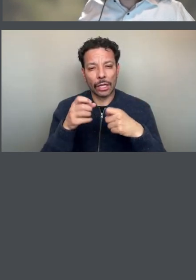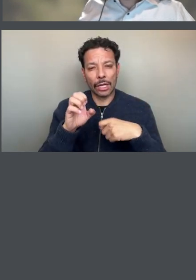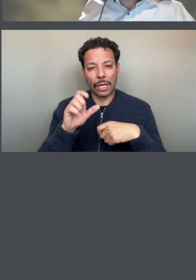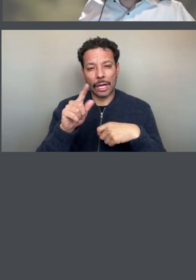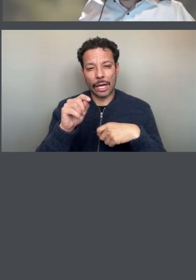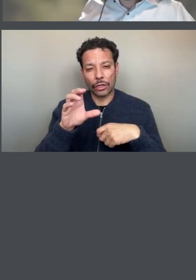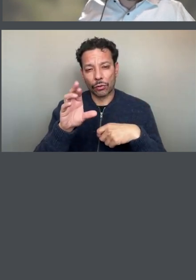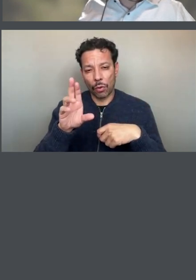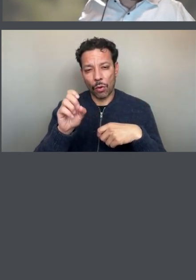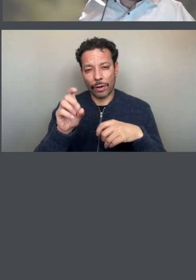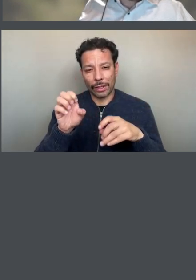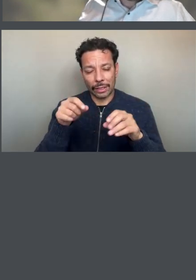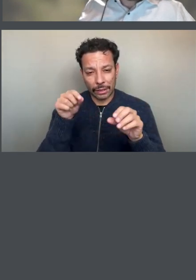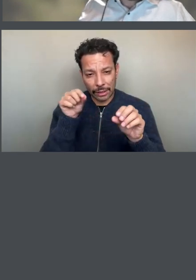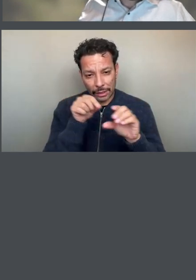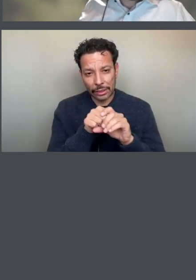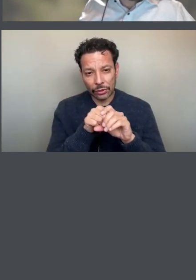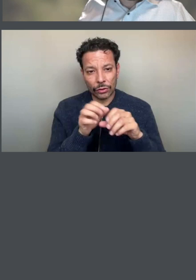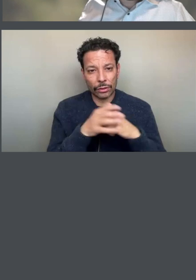electrode to be inserted.